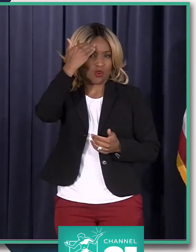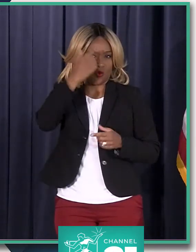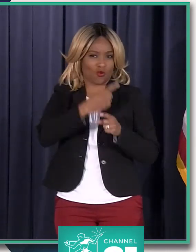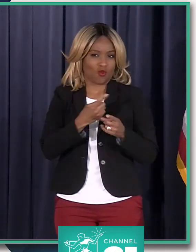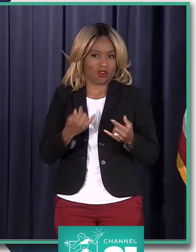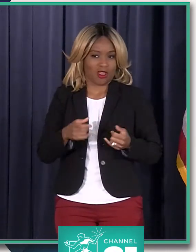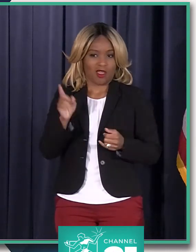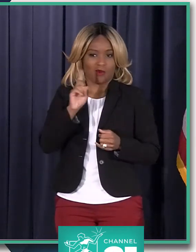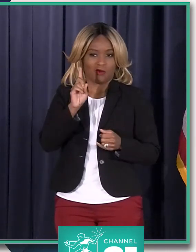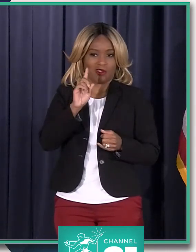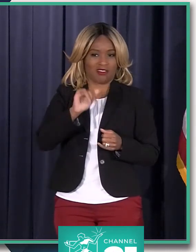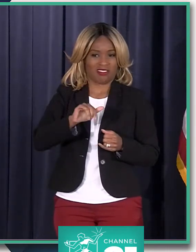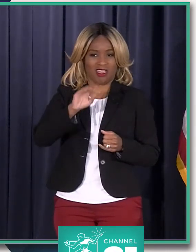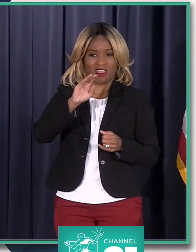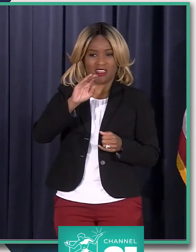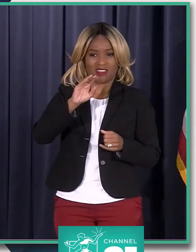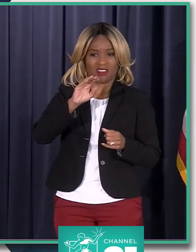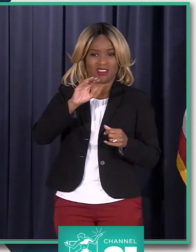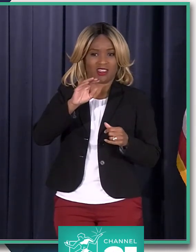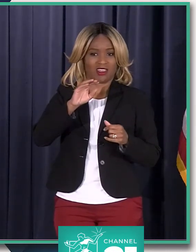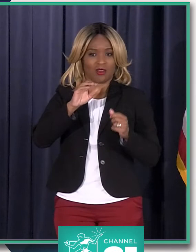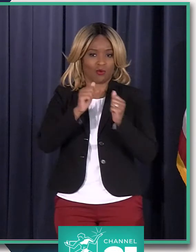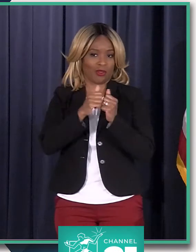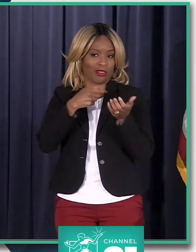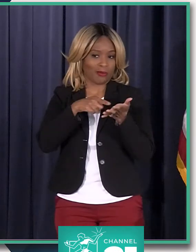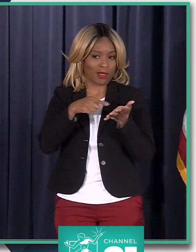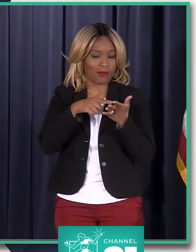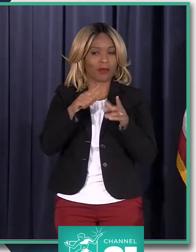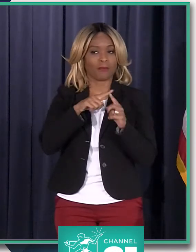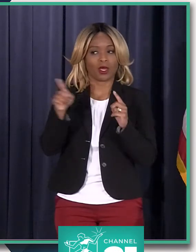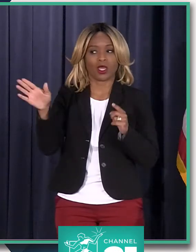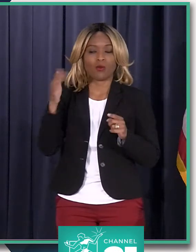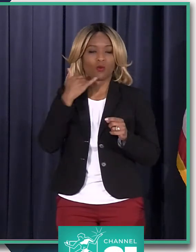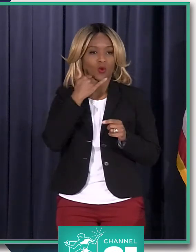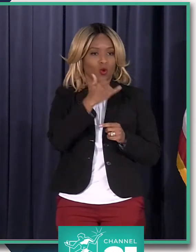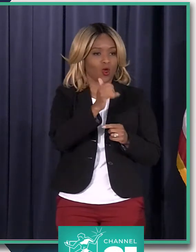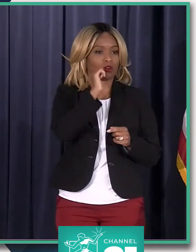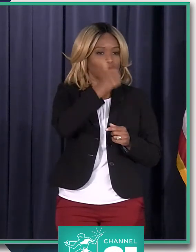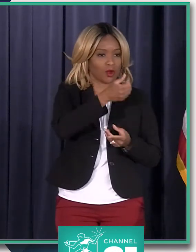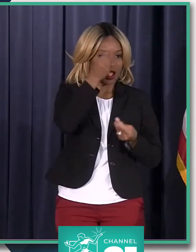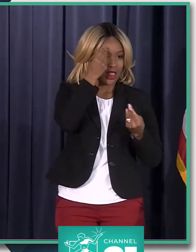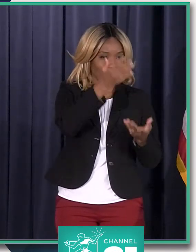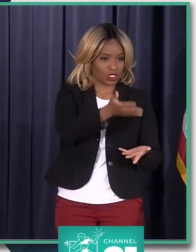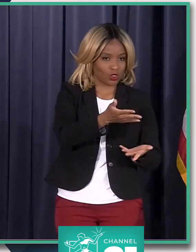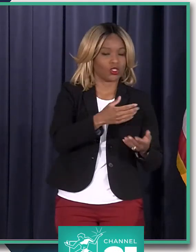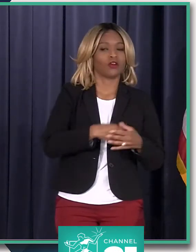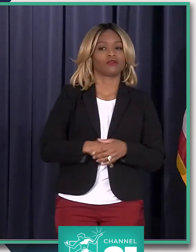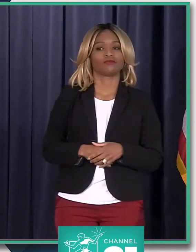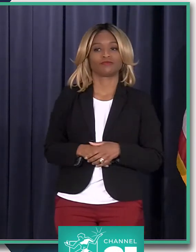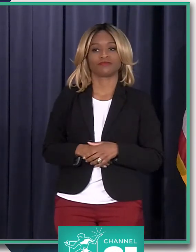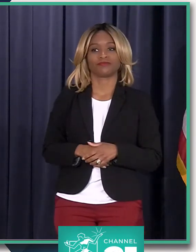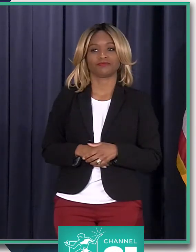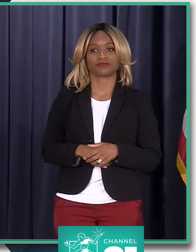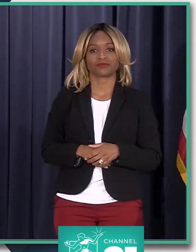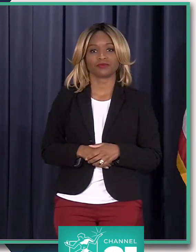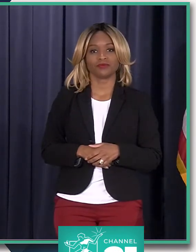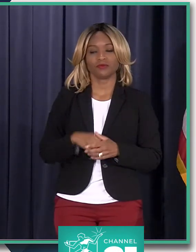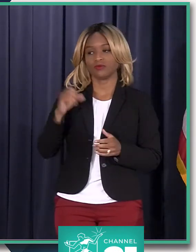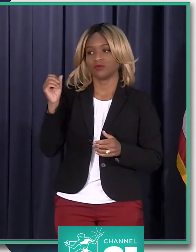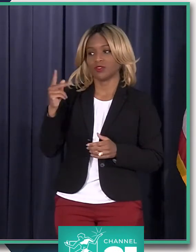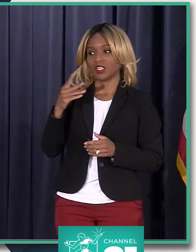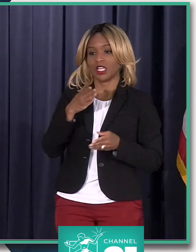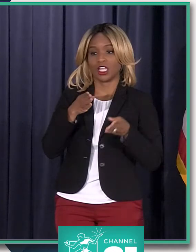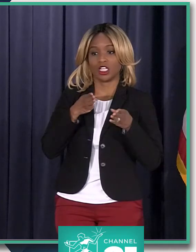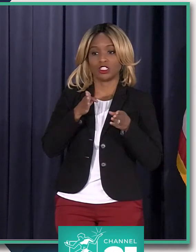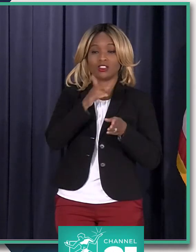where Burlingame is as far as the pavement schedule, but he's going to call you tomorrow and let you know where it stands. Okay, and the street